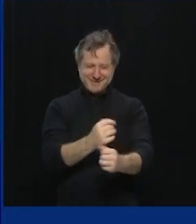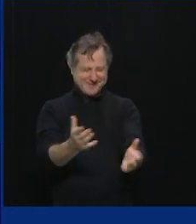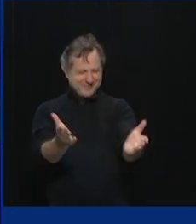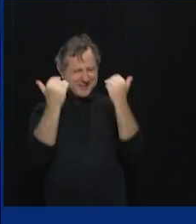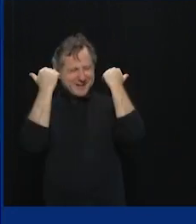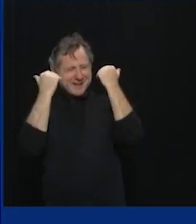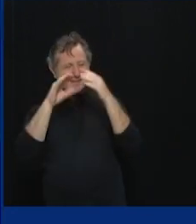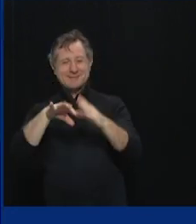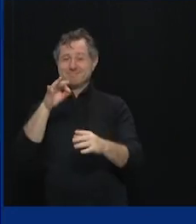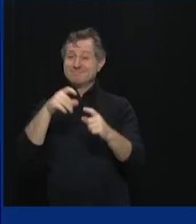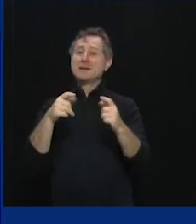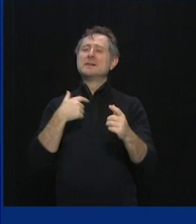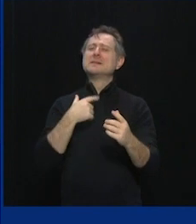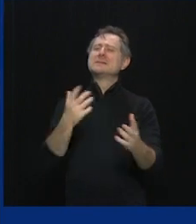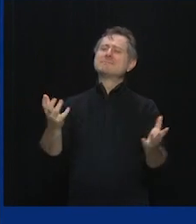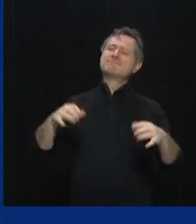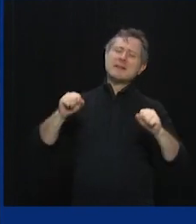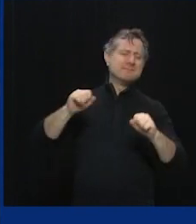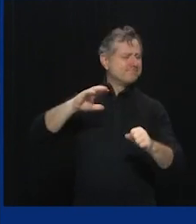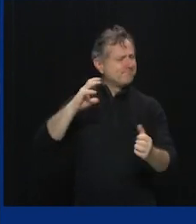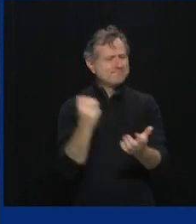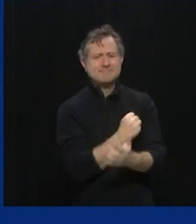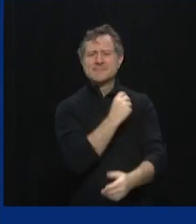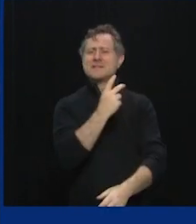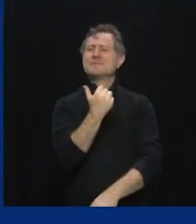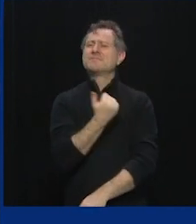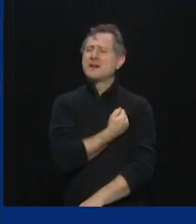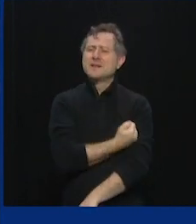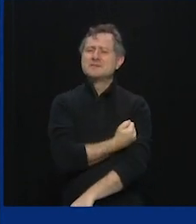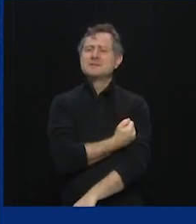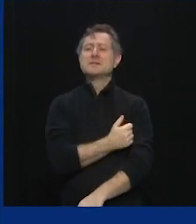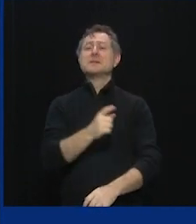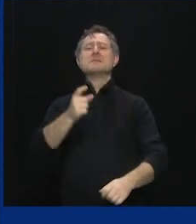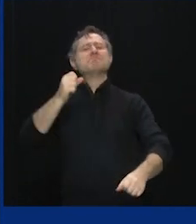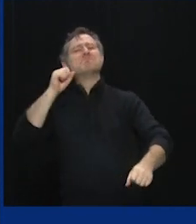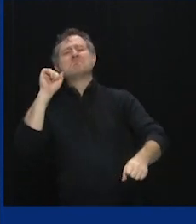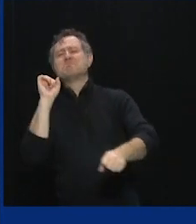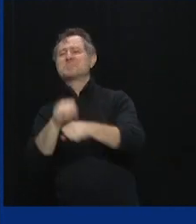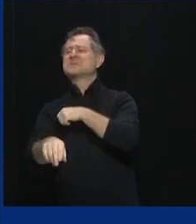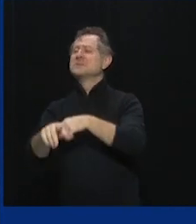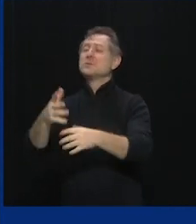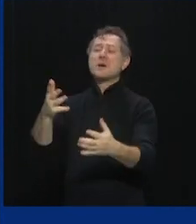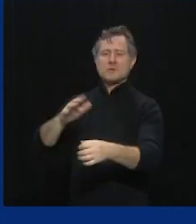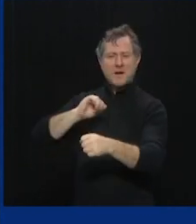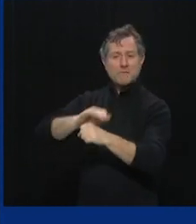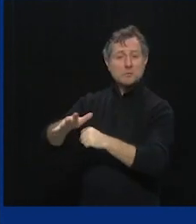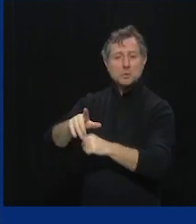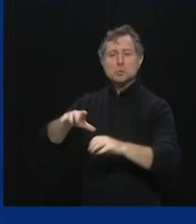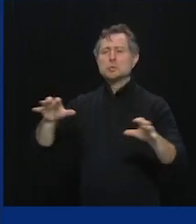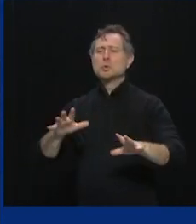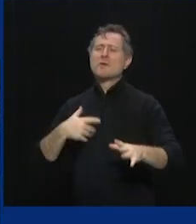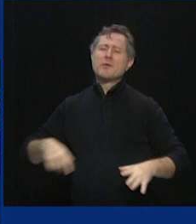Get vaccinated today. We can beat COVID-19 if we do it together.